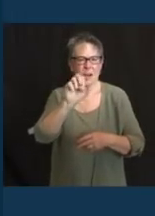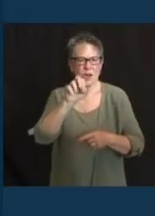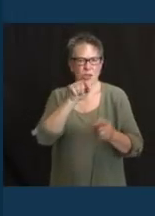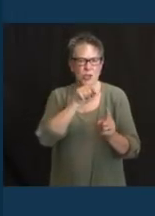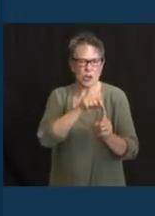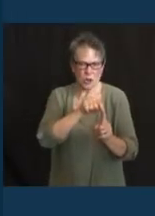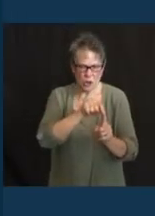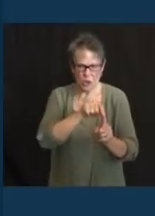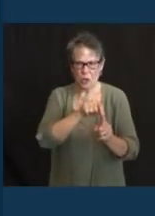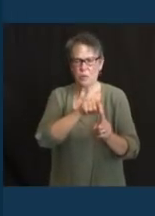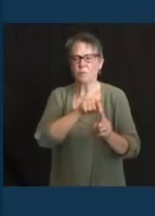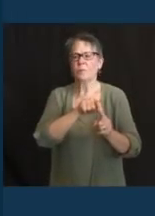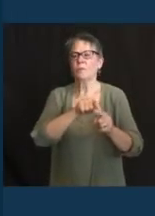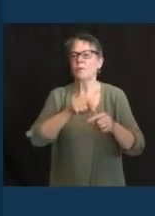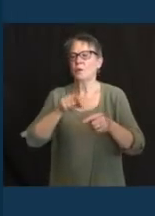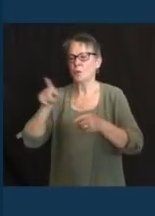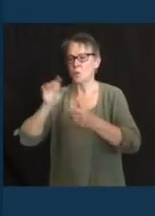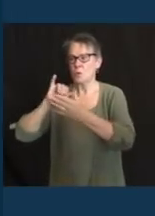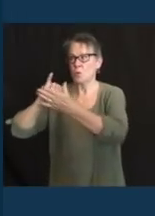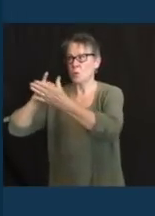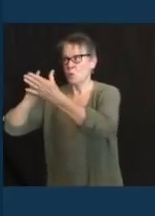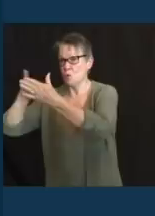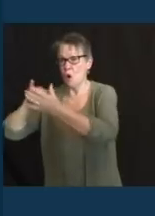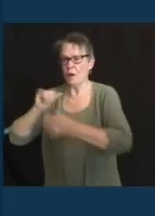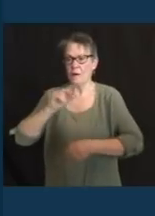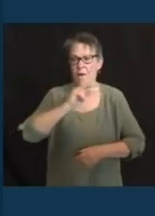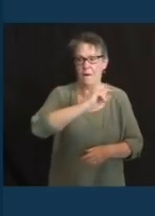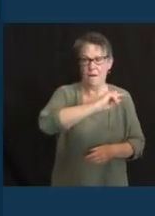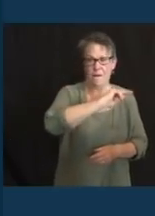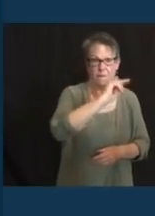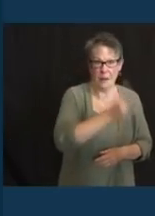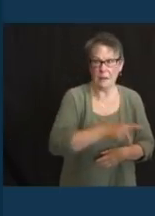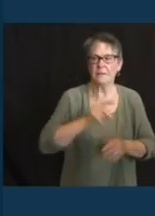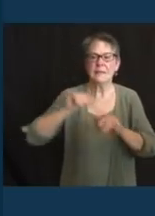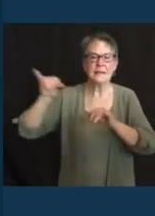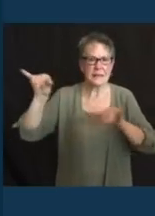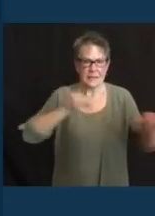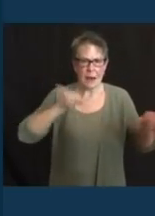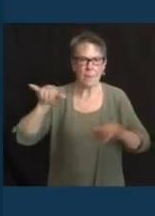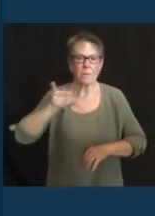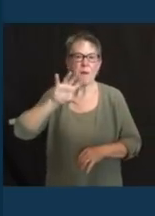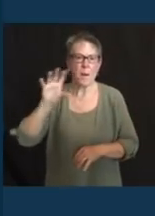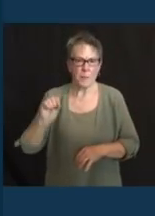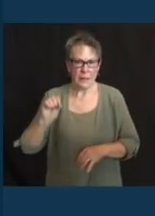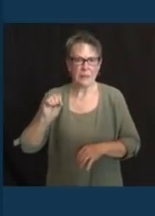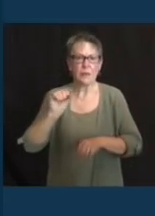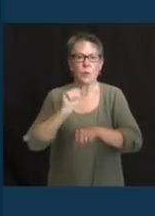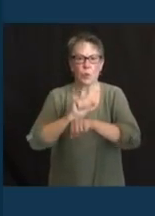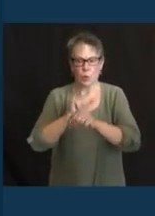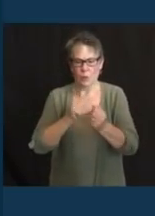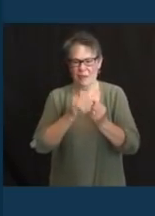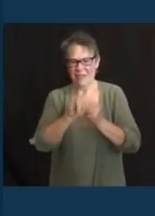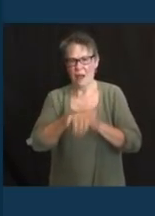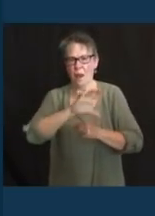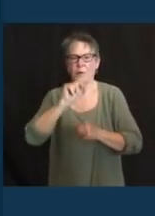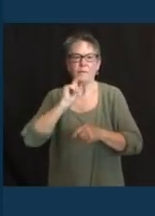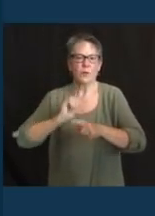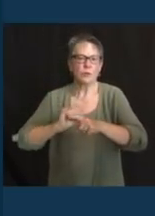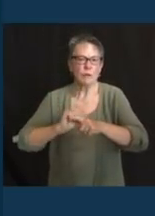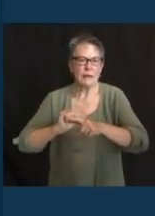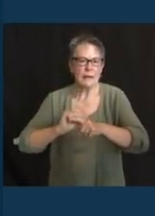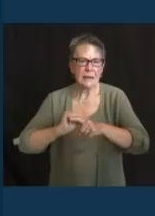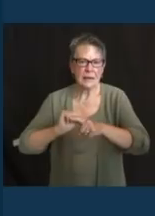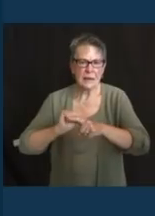The CommCare platform, importantly, that we will use across our entire contact tracing program is